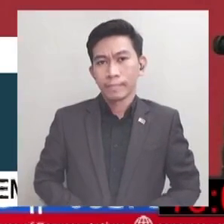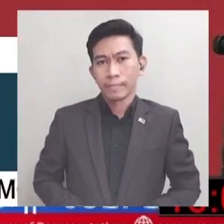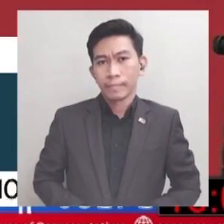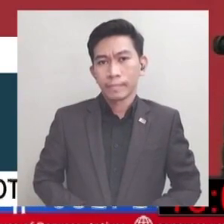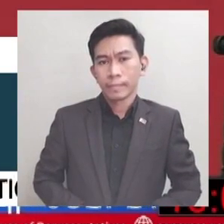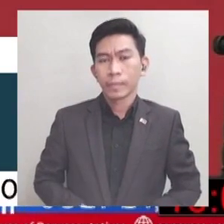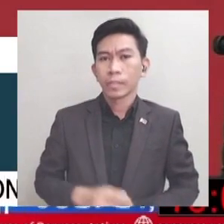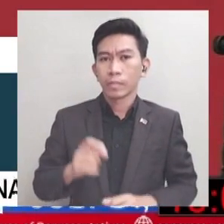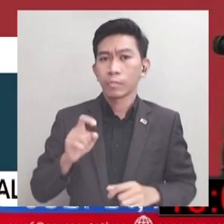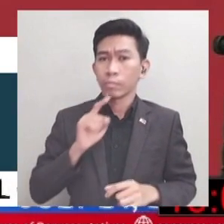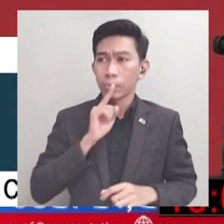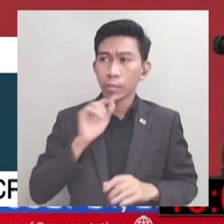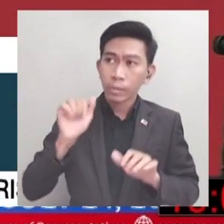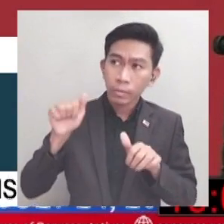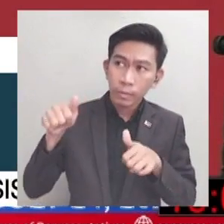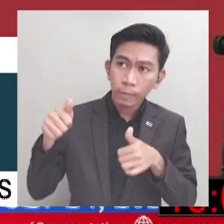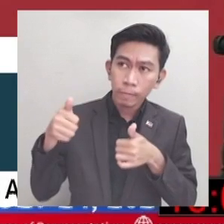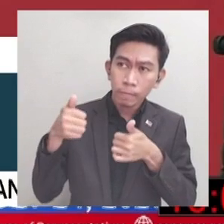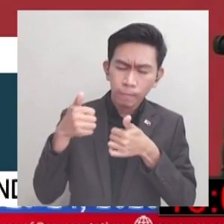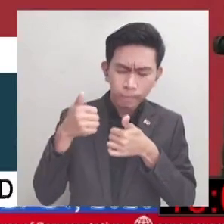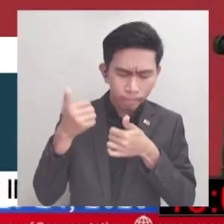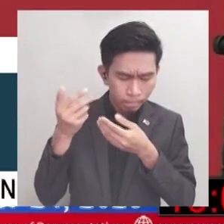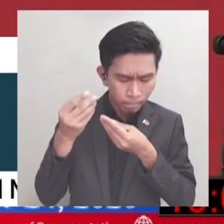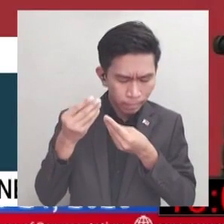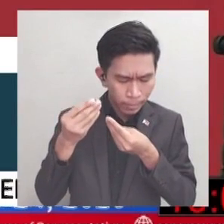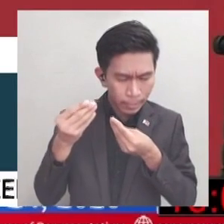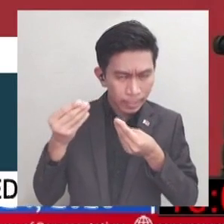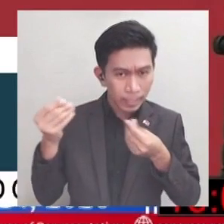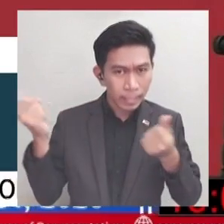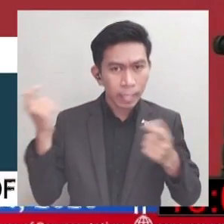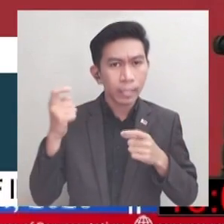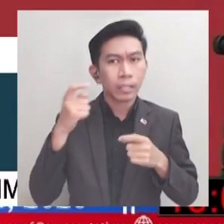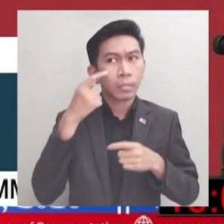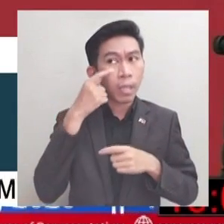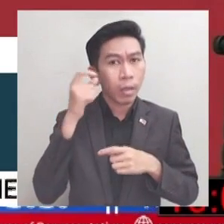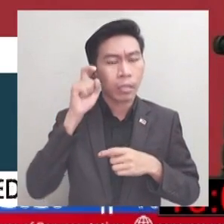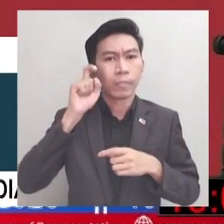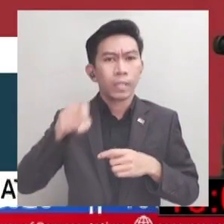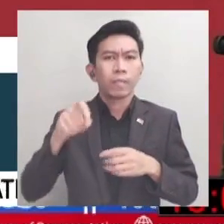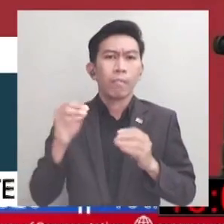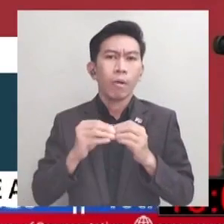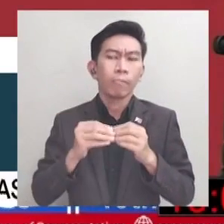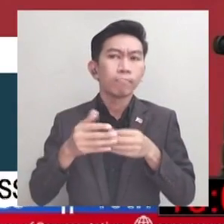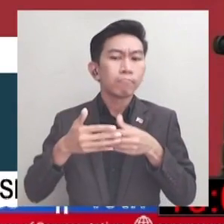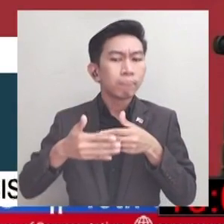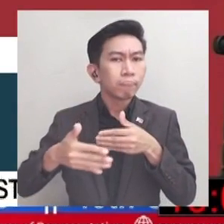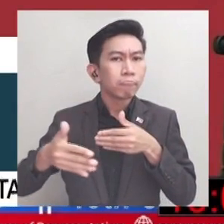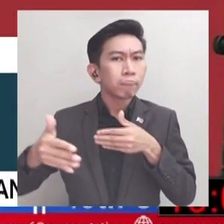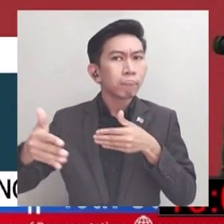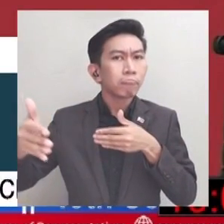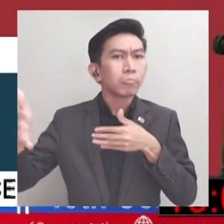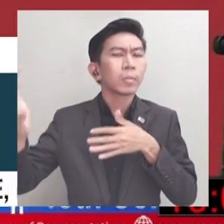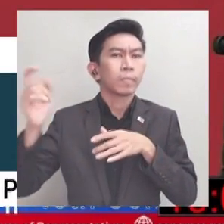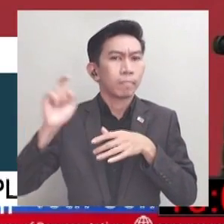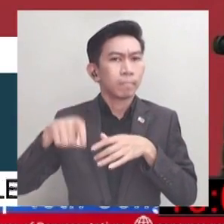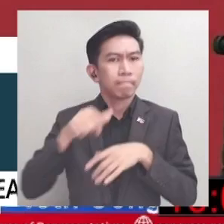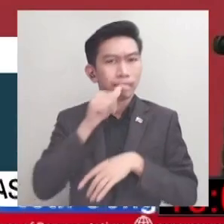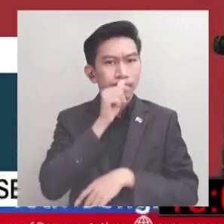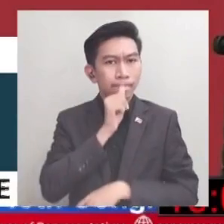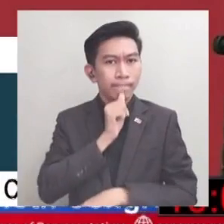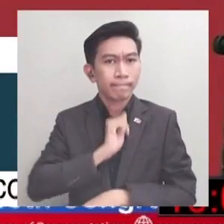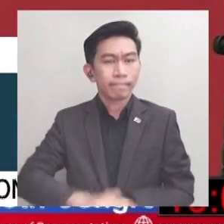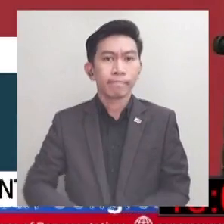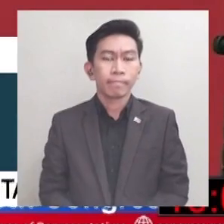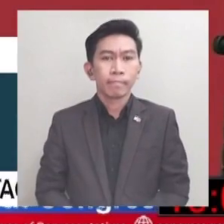surmount forthwith, the impossible requires a bit more time." Guided by this indomitable spirit